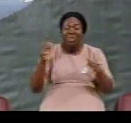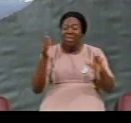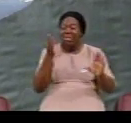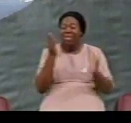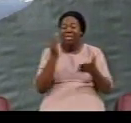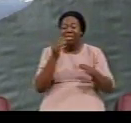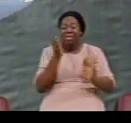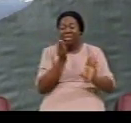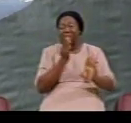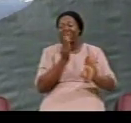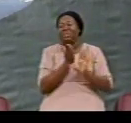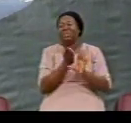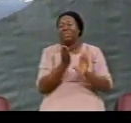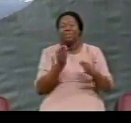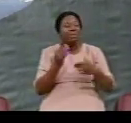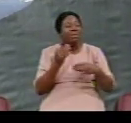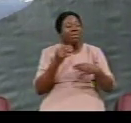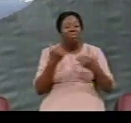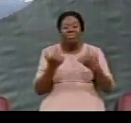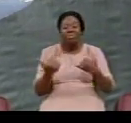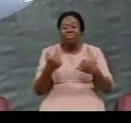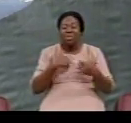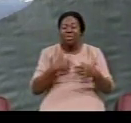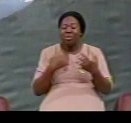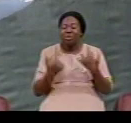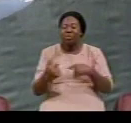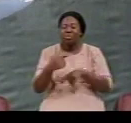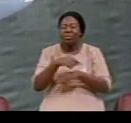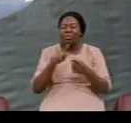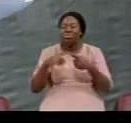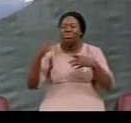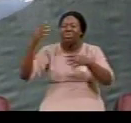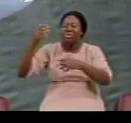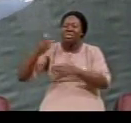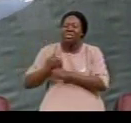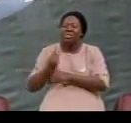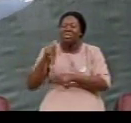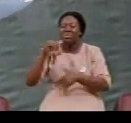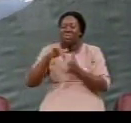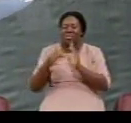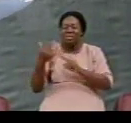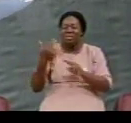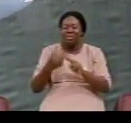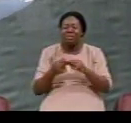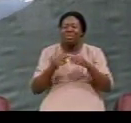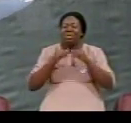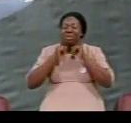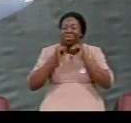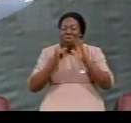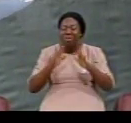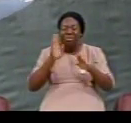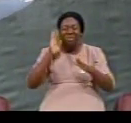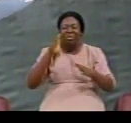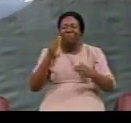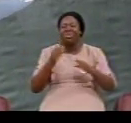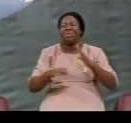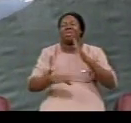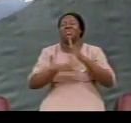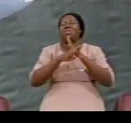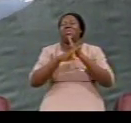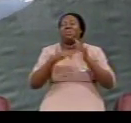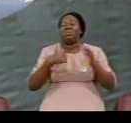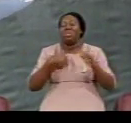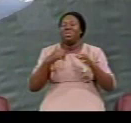of Jesus. Open your mouth and pray. Nothing will hinder me. Nothing will hinder me. Flesh will not hinder me.